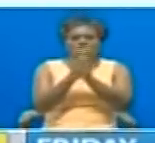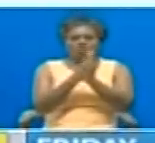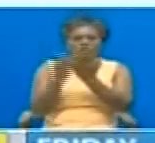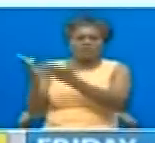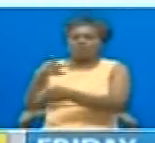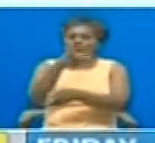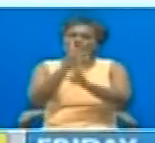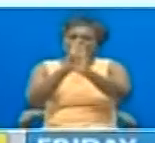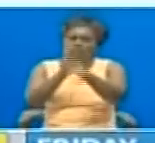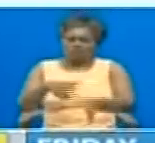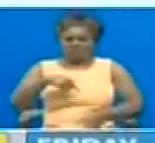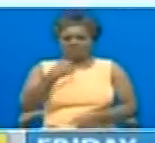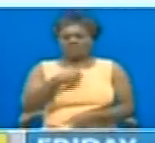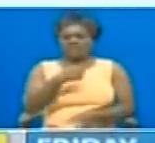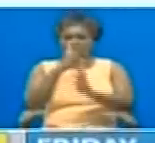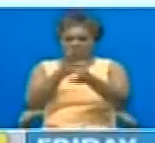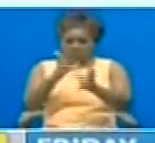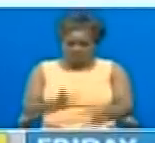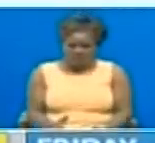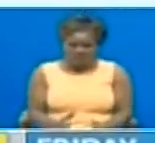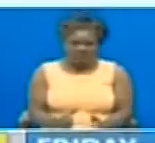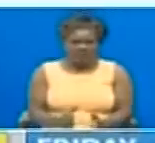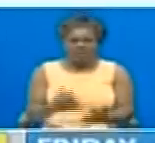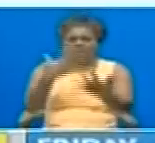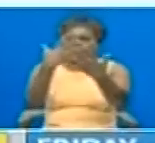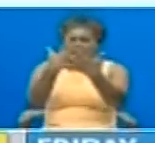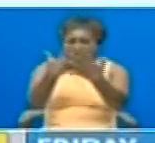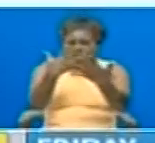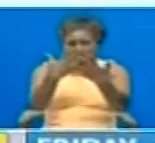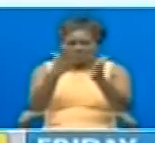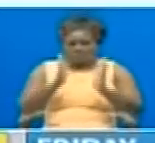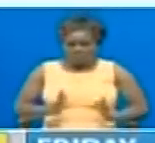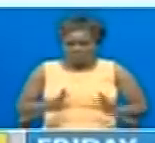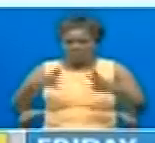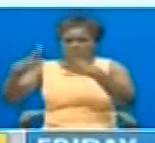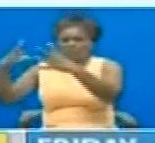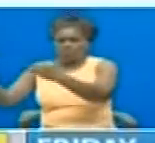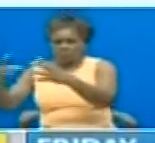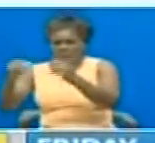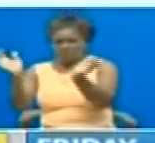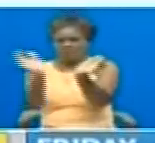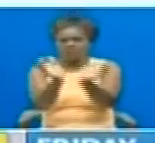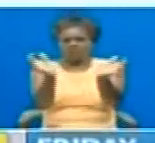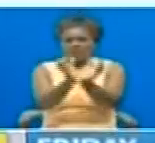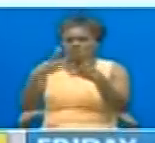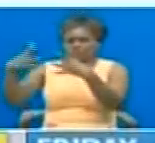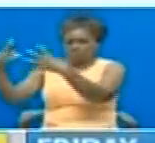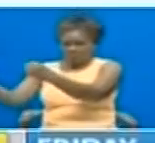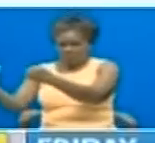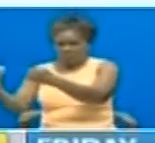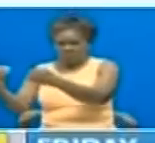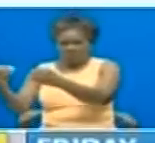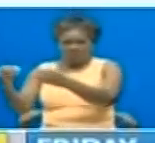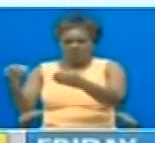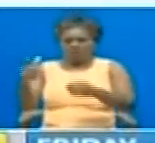guest anchor. So this which is the story. So this is it. The prisoner's escape. Yeah, it's got an interesting one. So there you have it